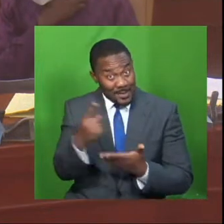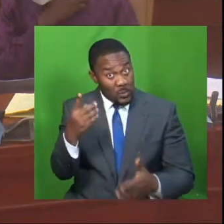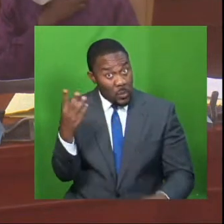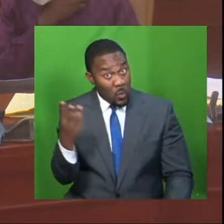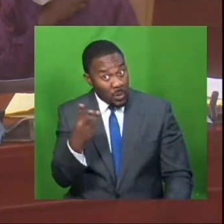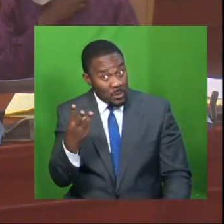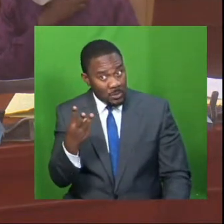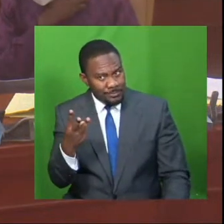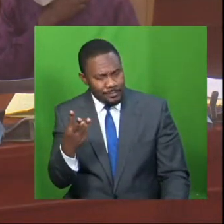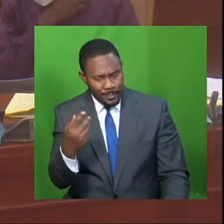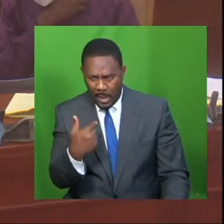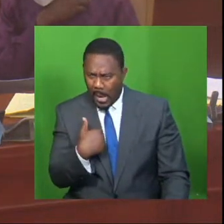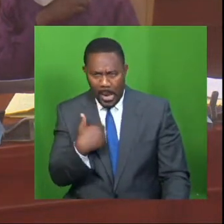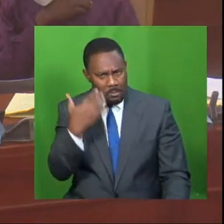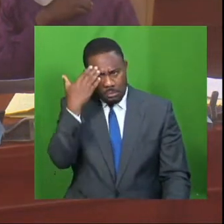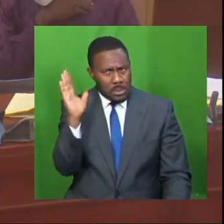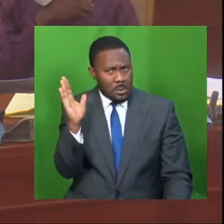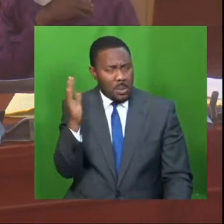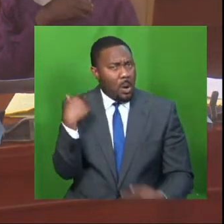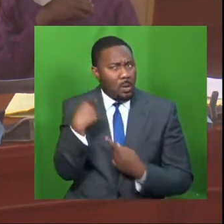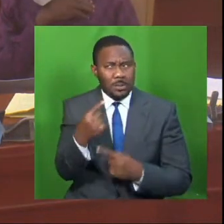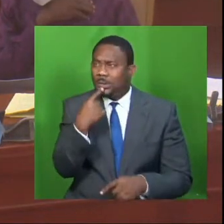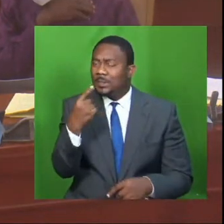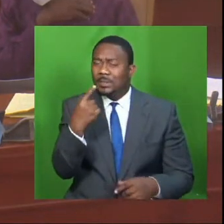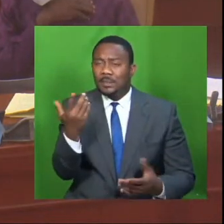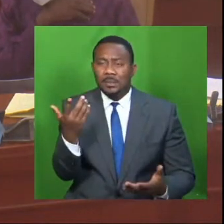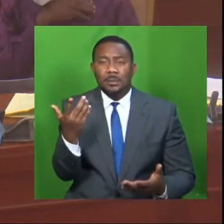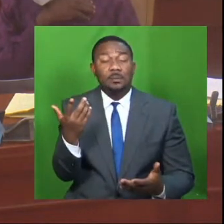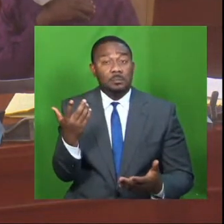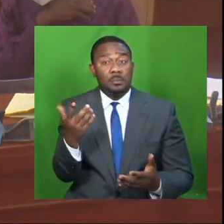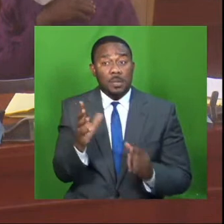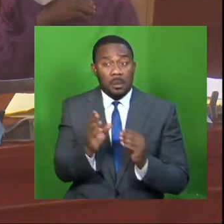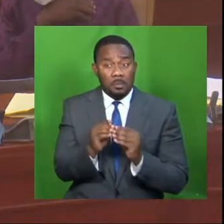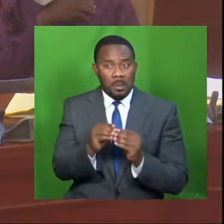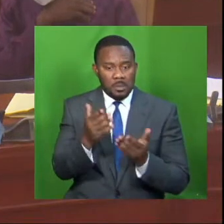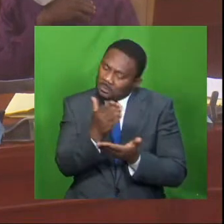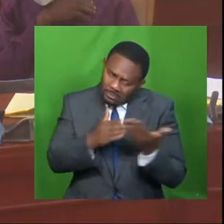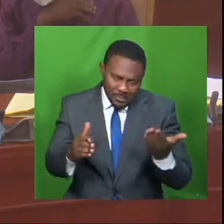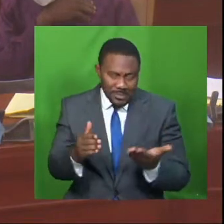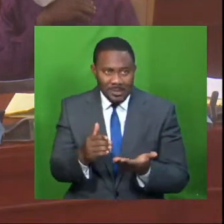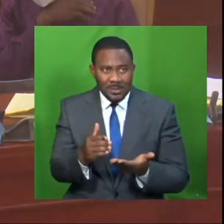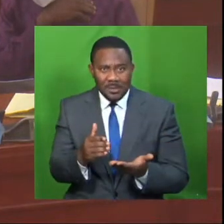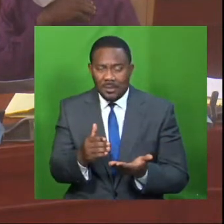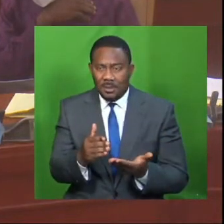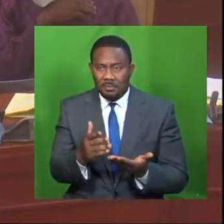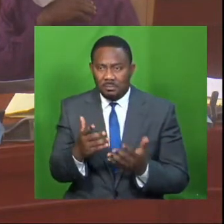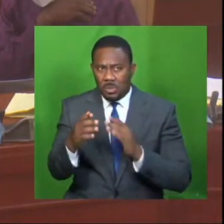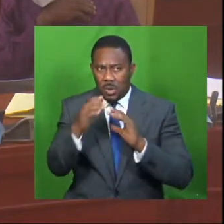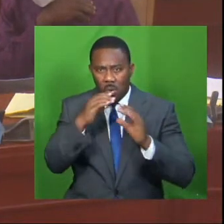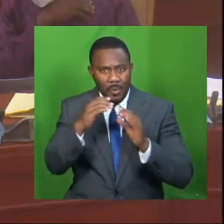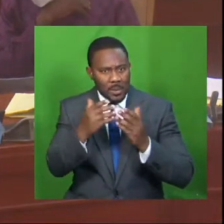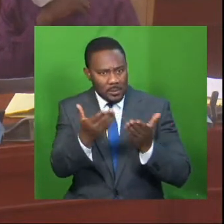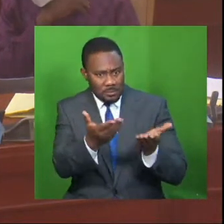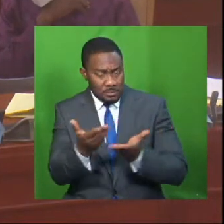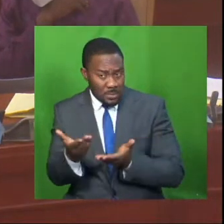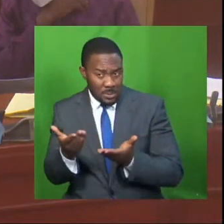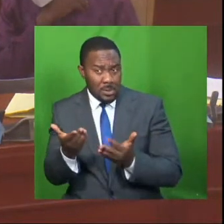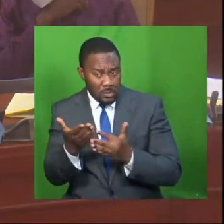is a key minister and a key ministry whose answers to this House means a lot to the Ghanaian